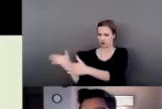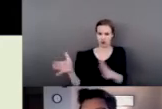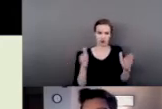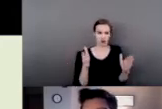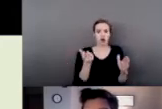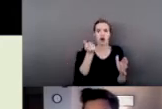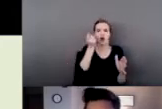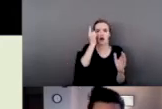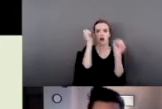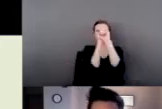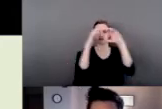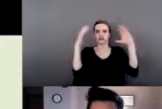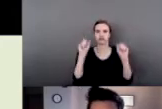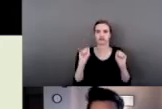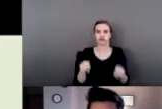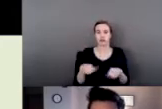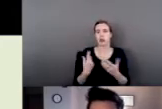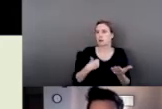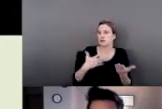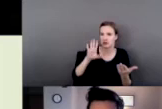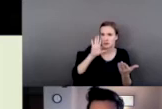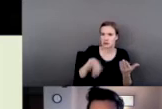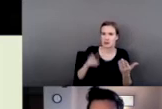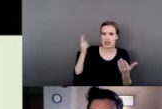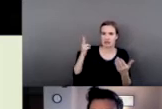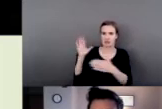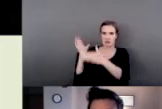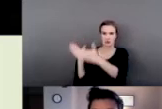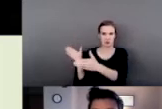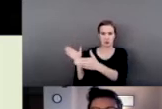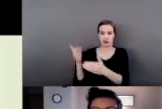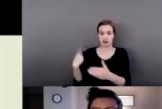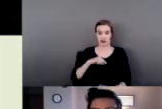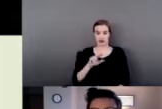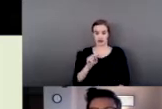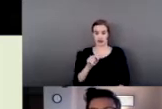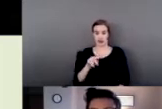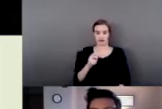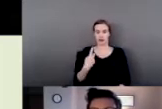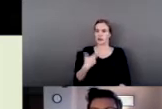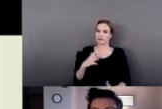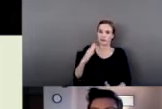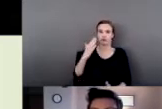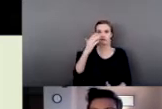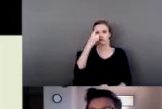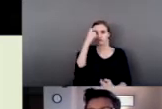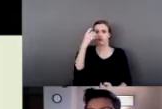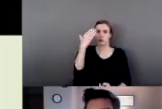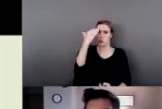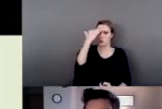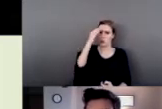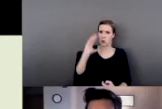know about historical context, you know, Natives, like, we understand, we know. But this is more for those who are